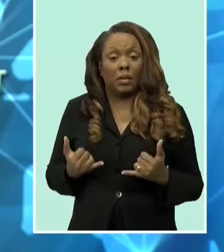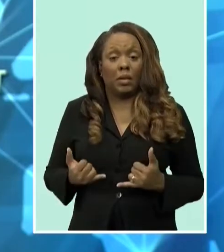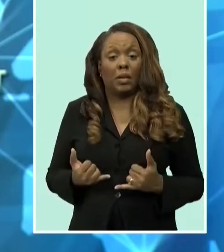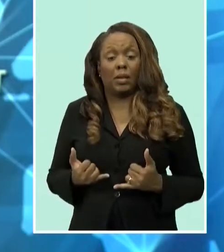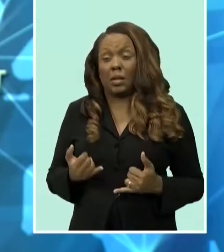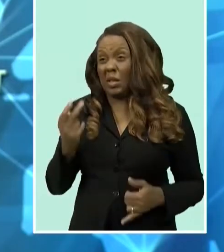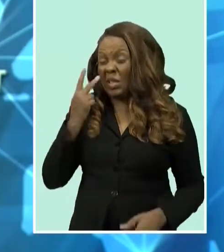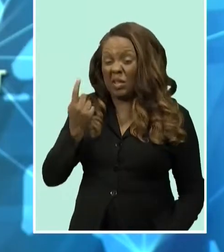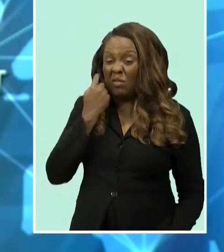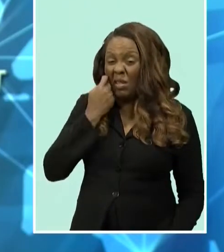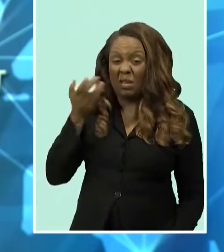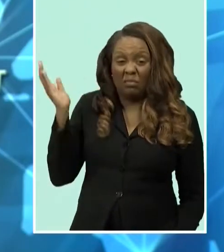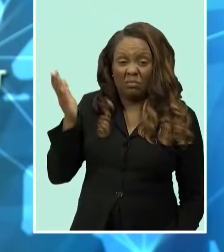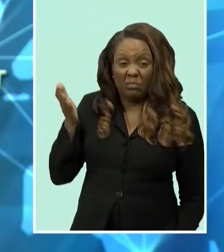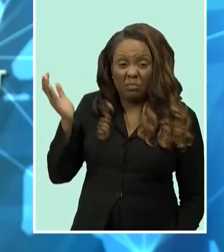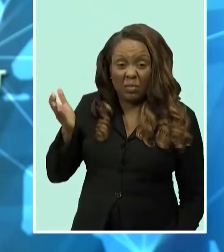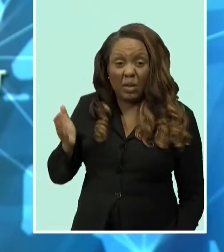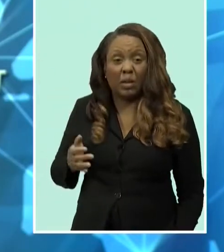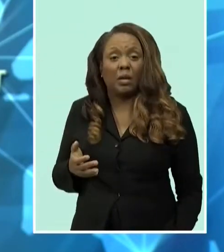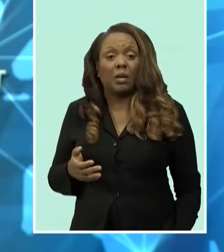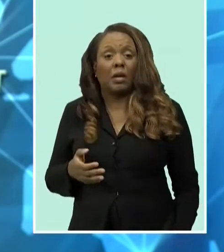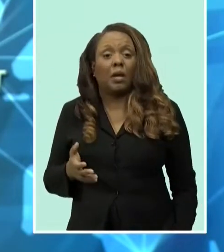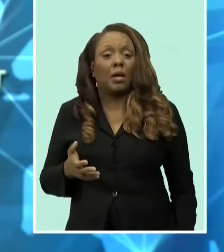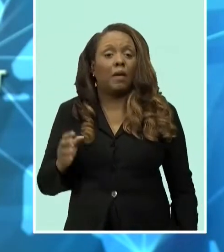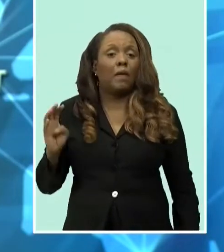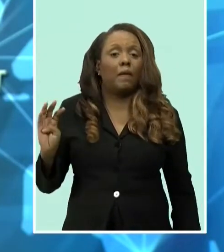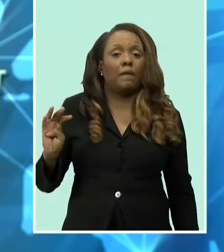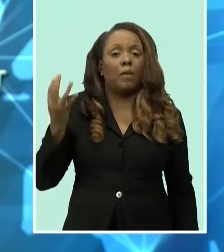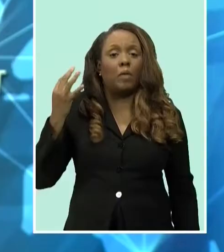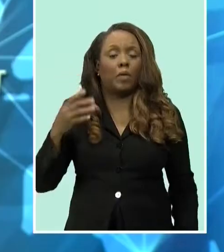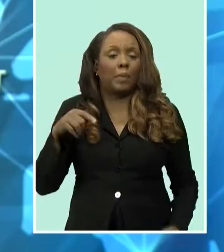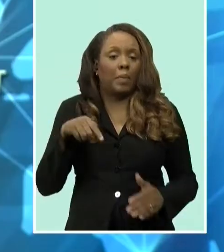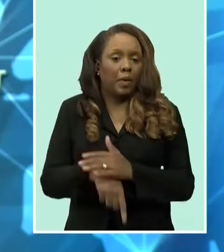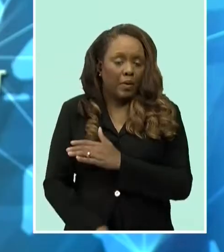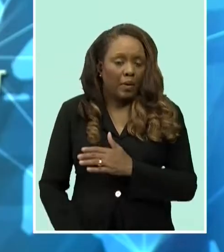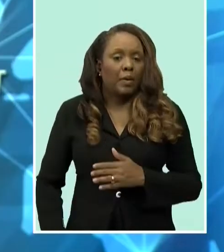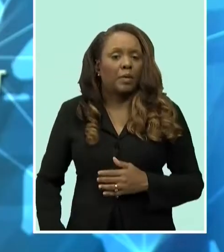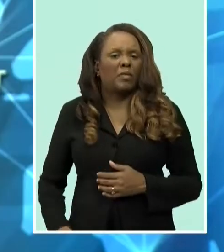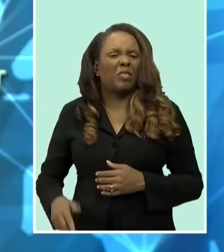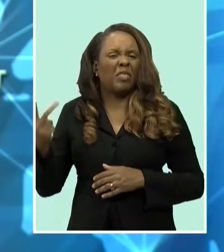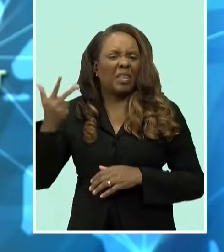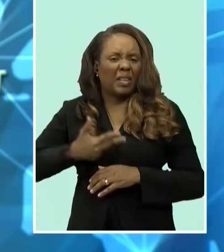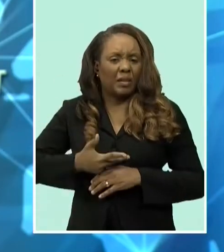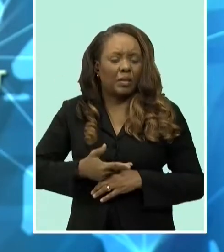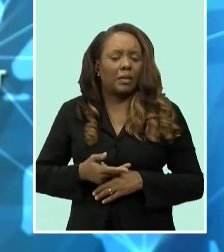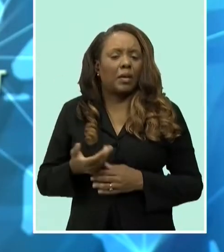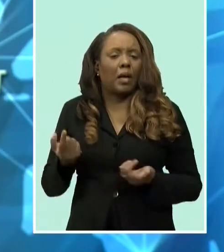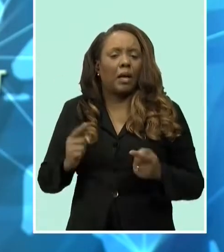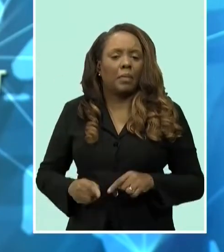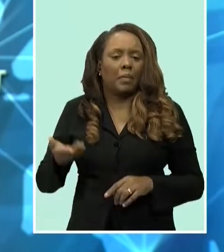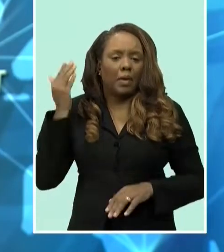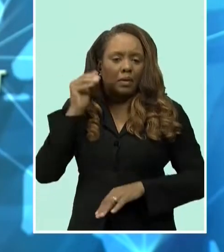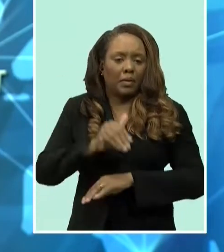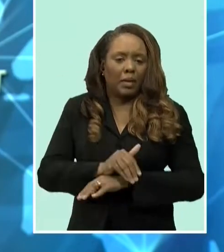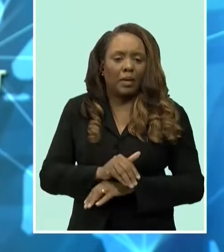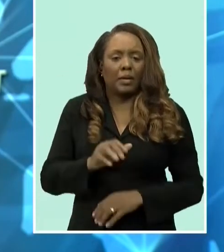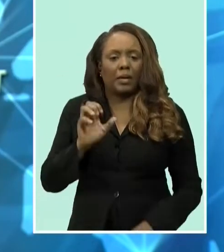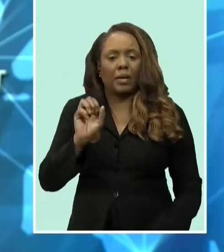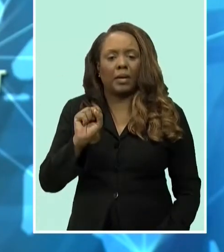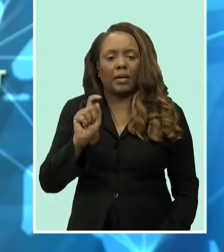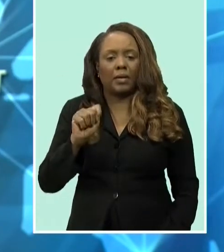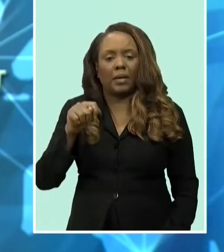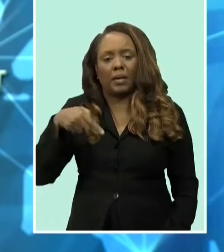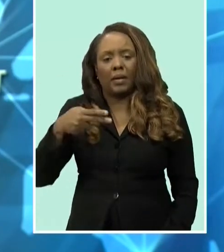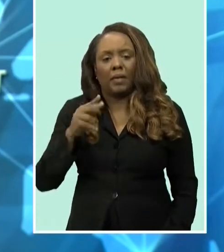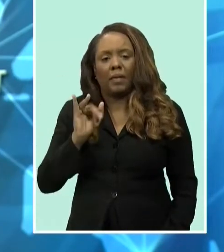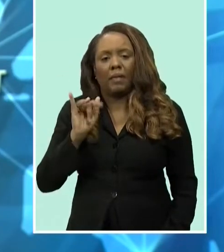shooting, which resulted in what is the fourth suspected murder in 3 days. That incident took place last night in the area of Castle Heights at its junction